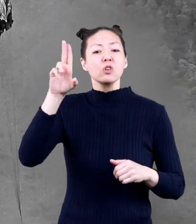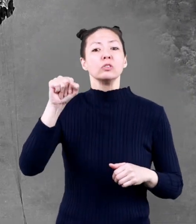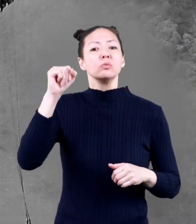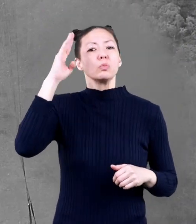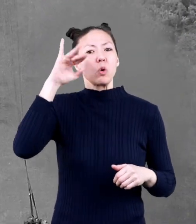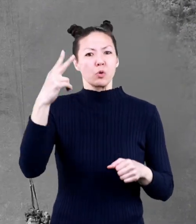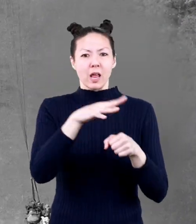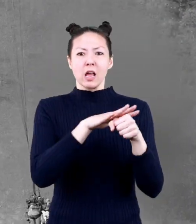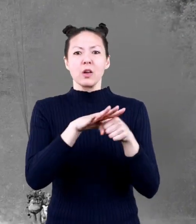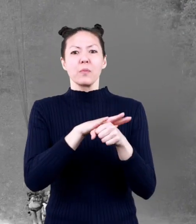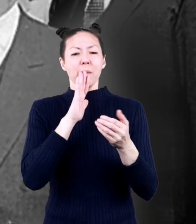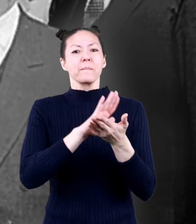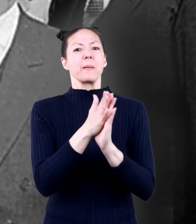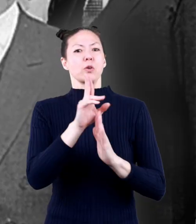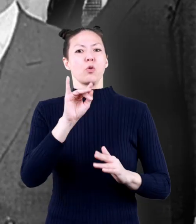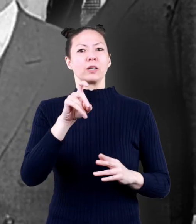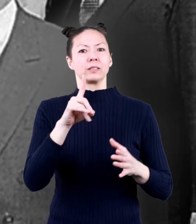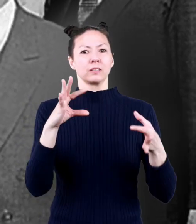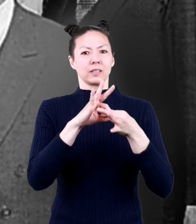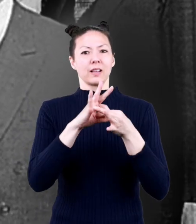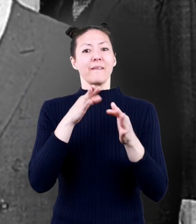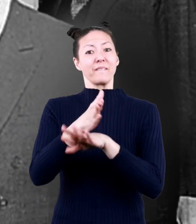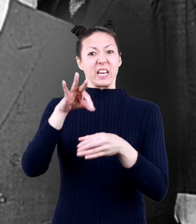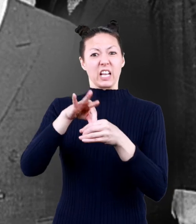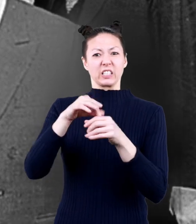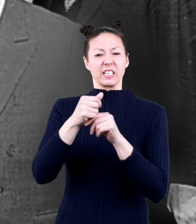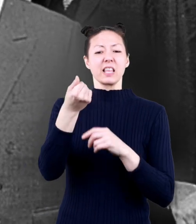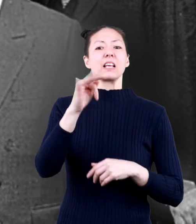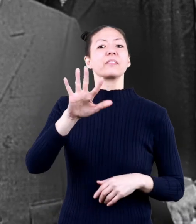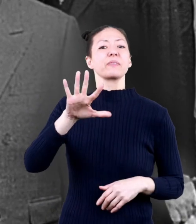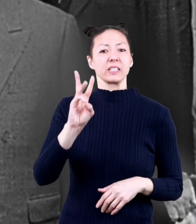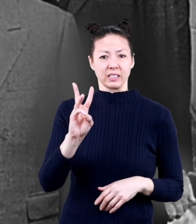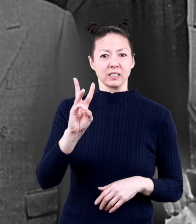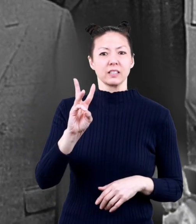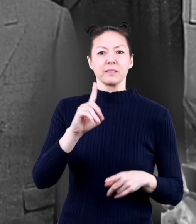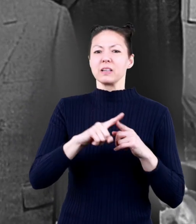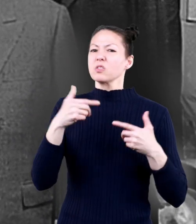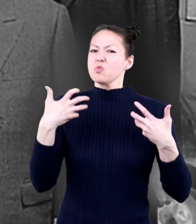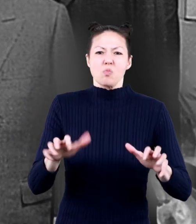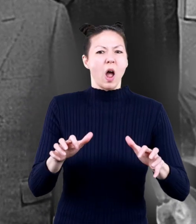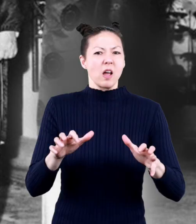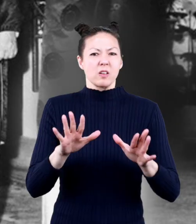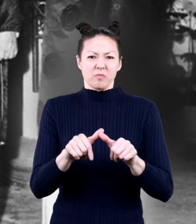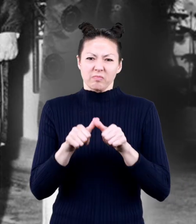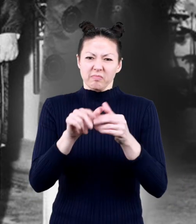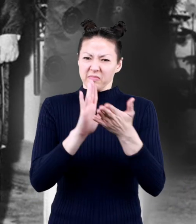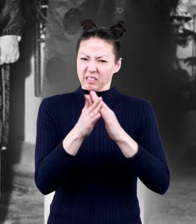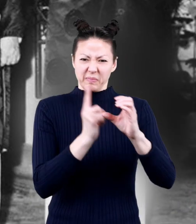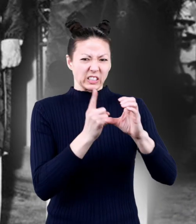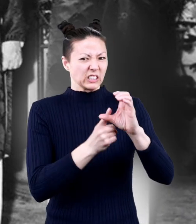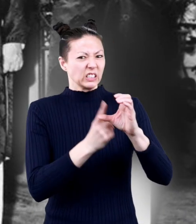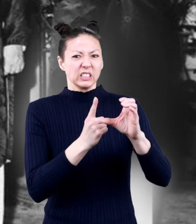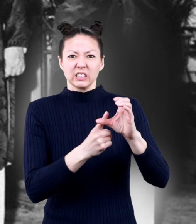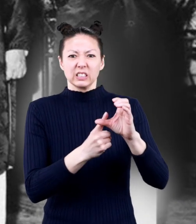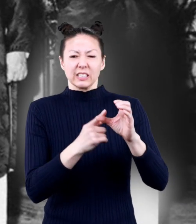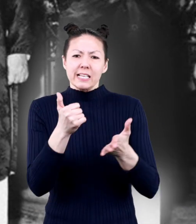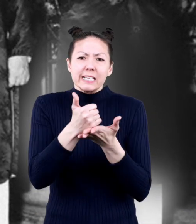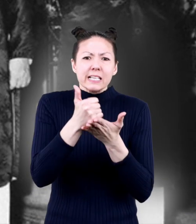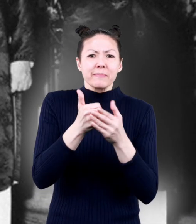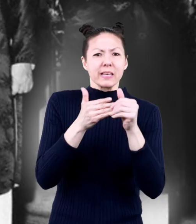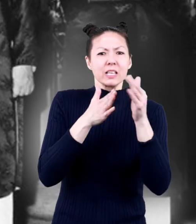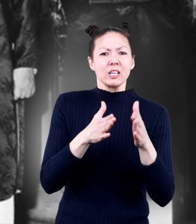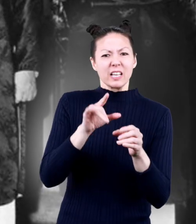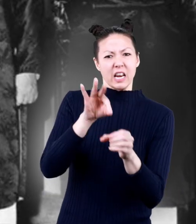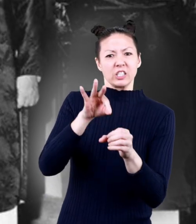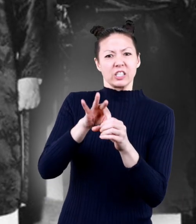The U.S. knew the two areas would become united during an election in 1956. but they did not want it to become communist,